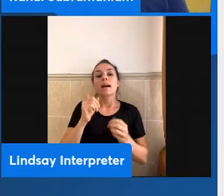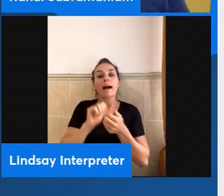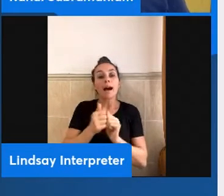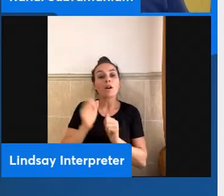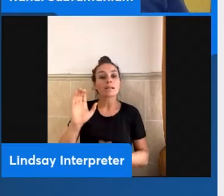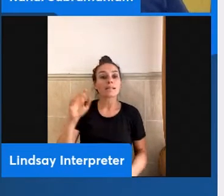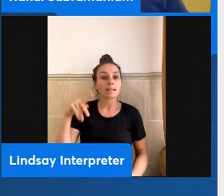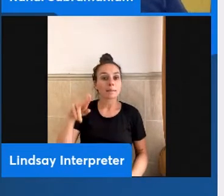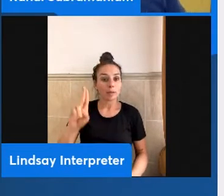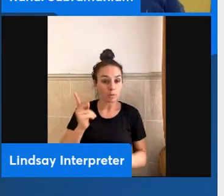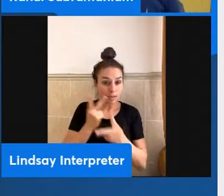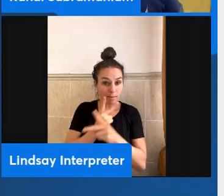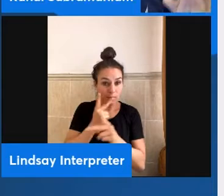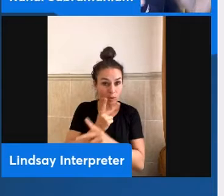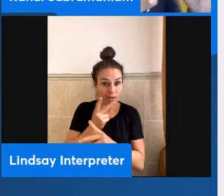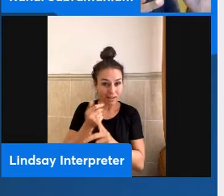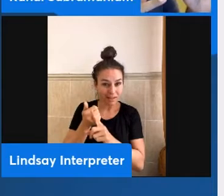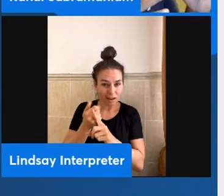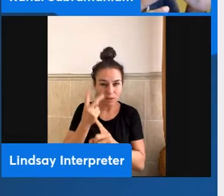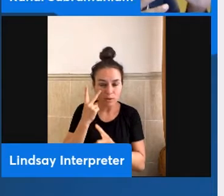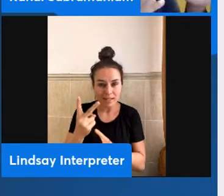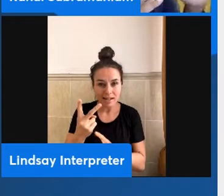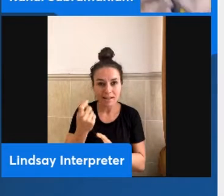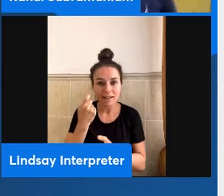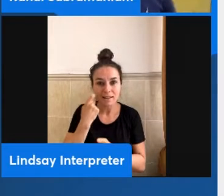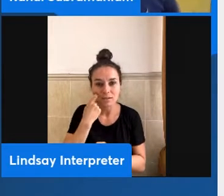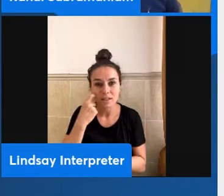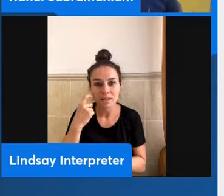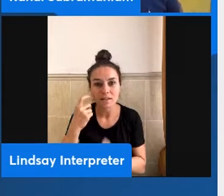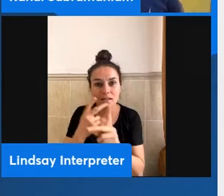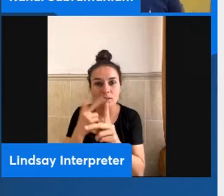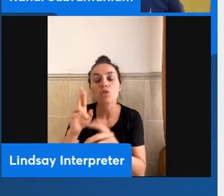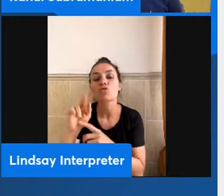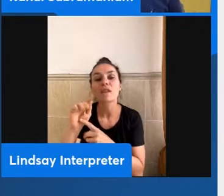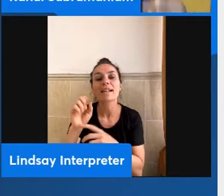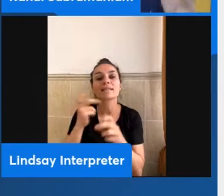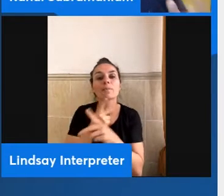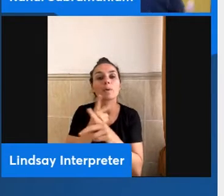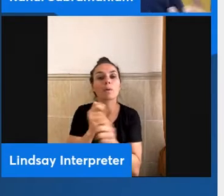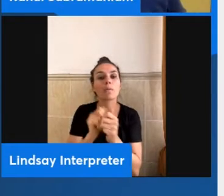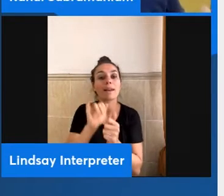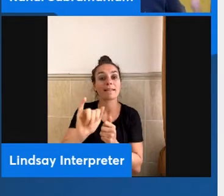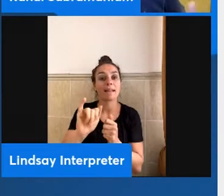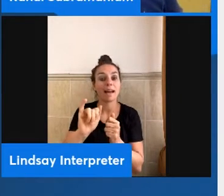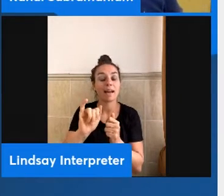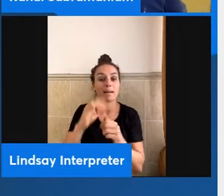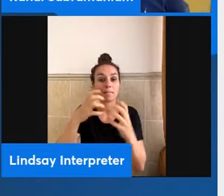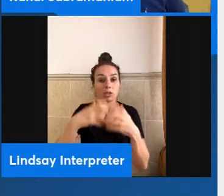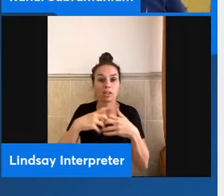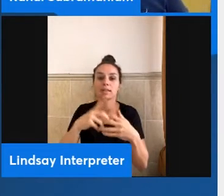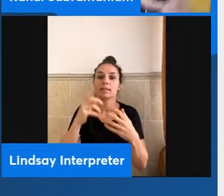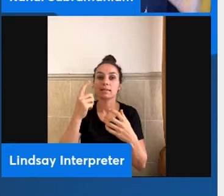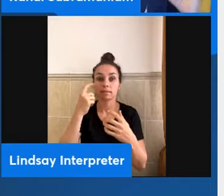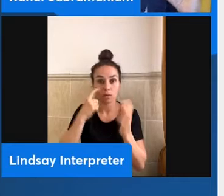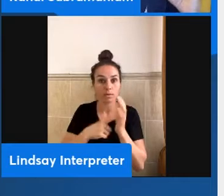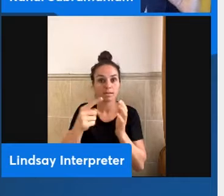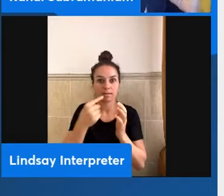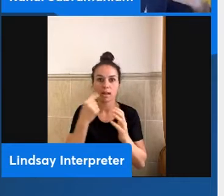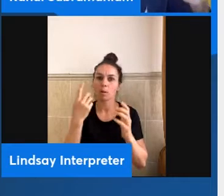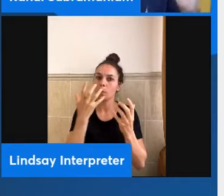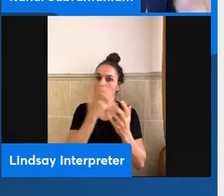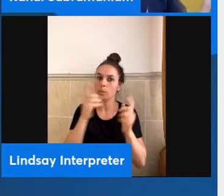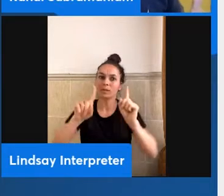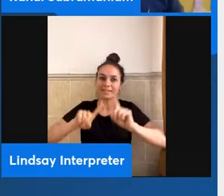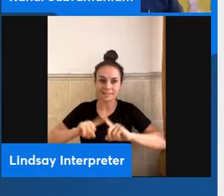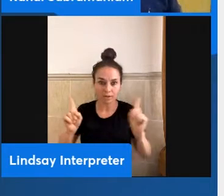on ARM versus the way it's computed on the x86 machines is fundamentally different. When